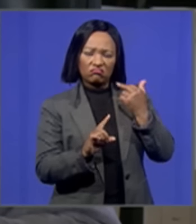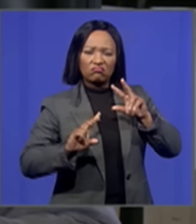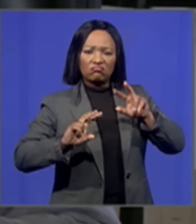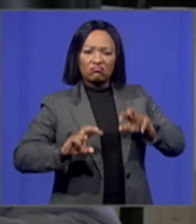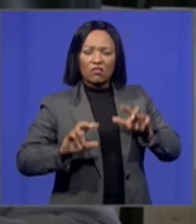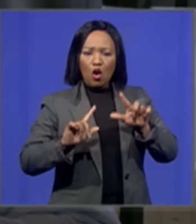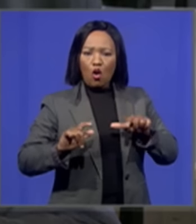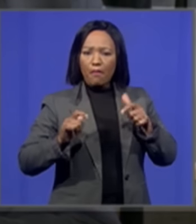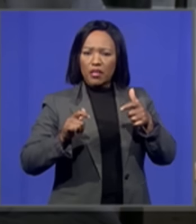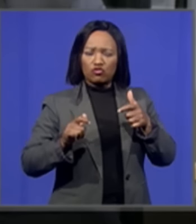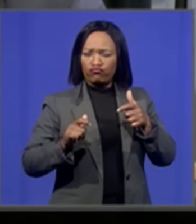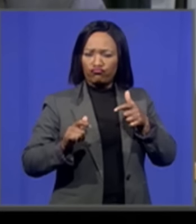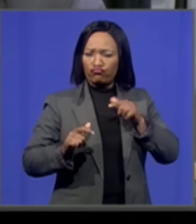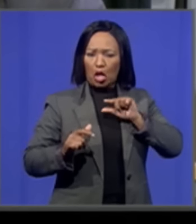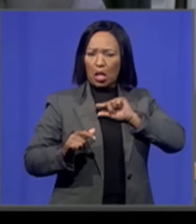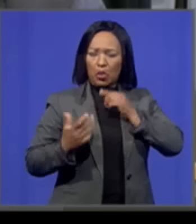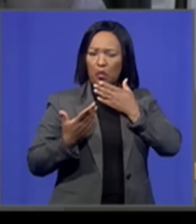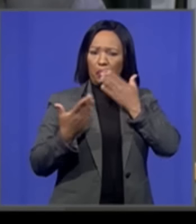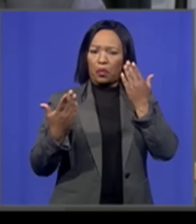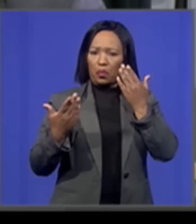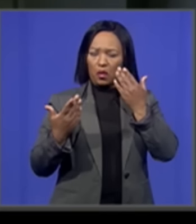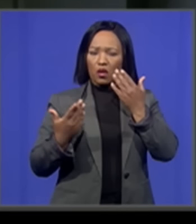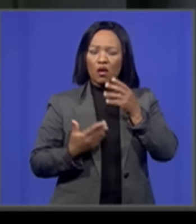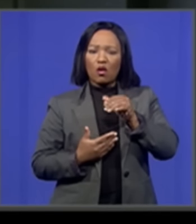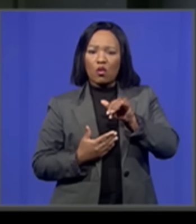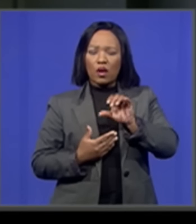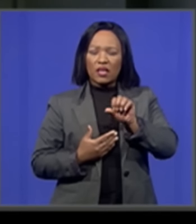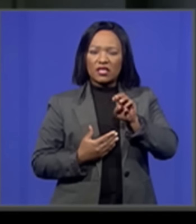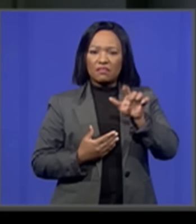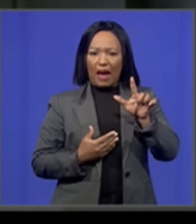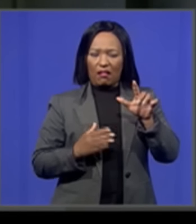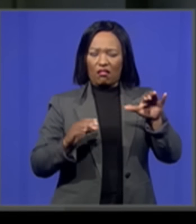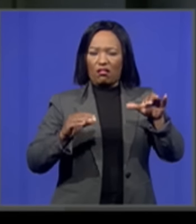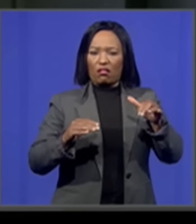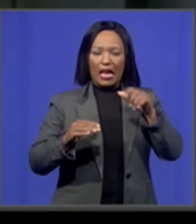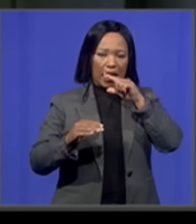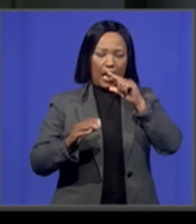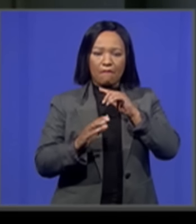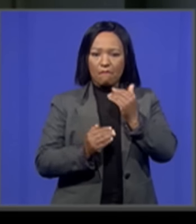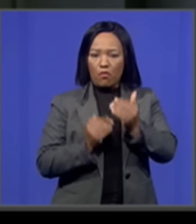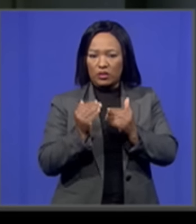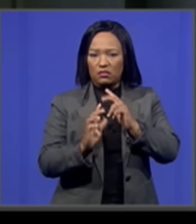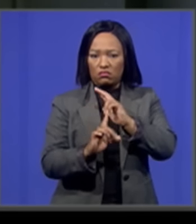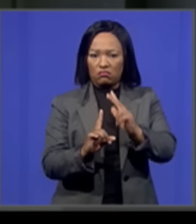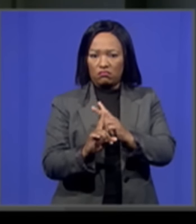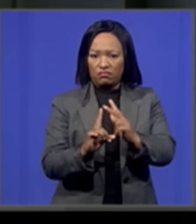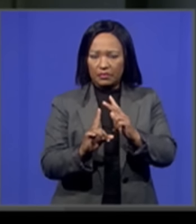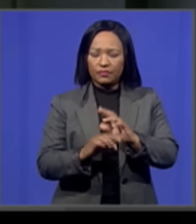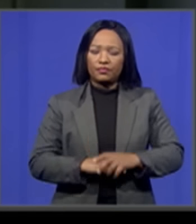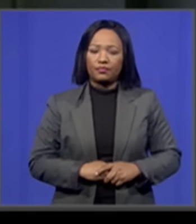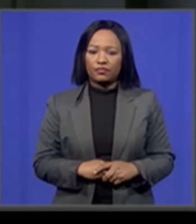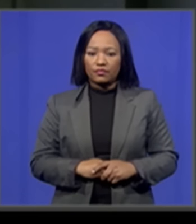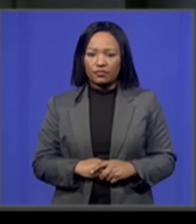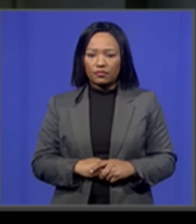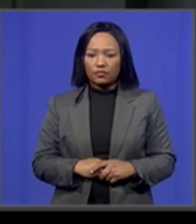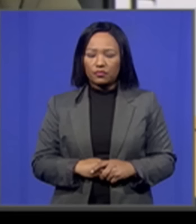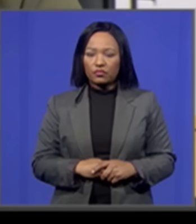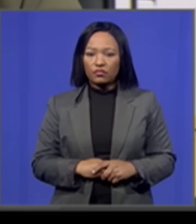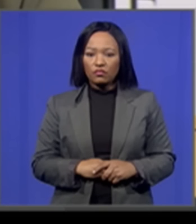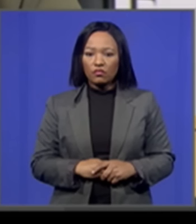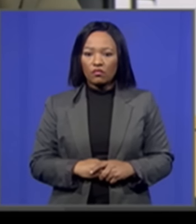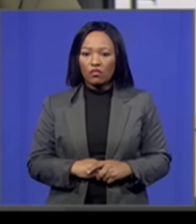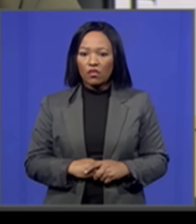ya dikgalemo mo morerong o itsegeng ka Ismail Nengi. The disciplinary that was instituted against